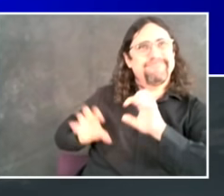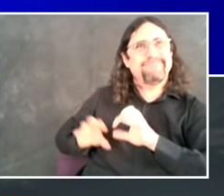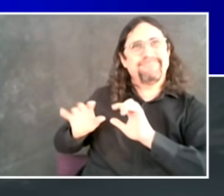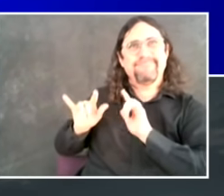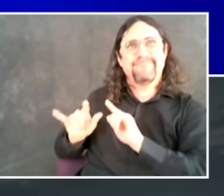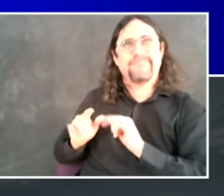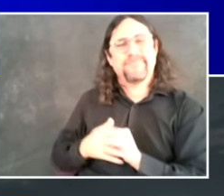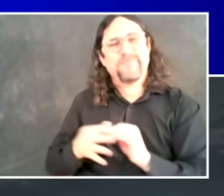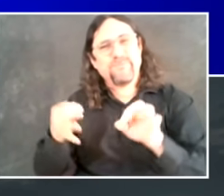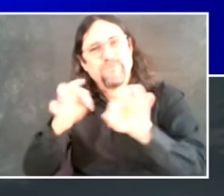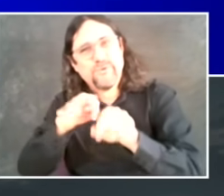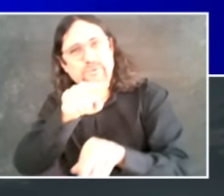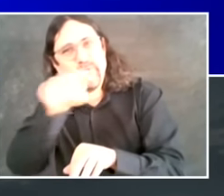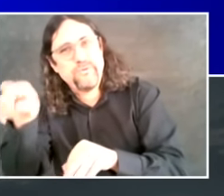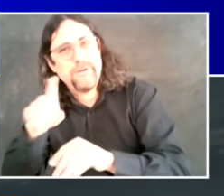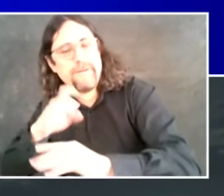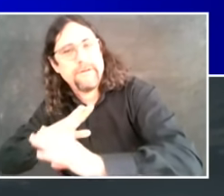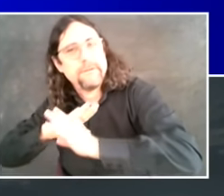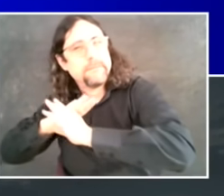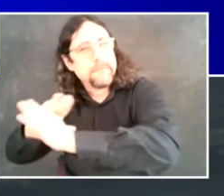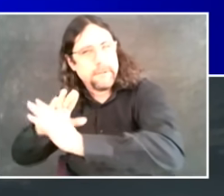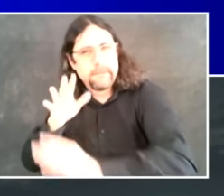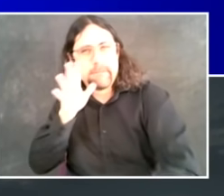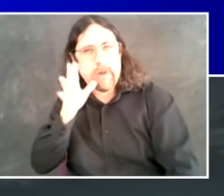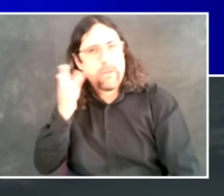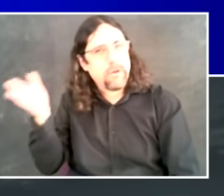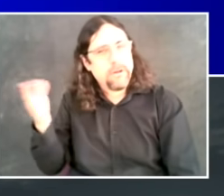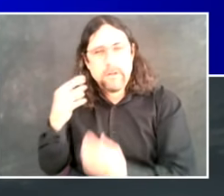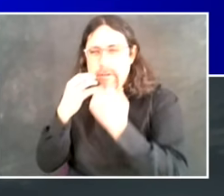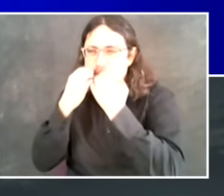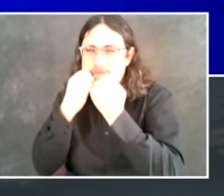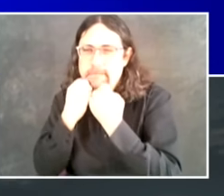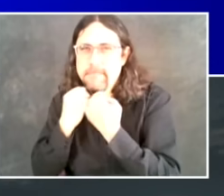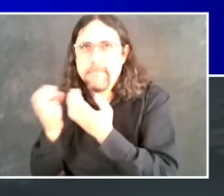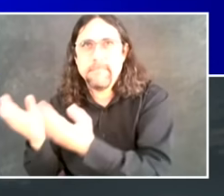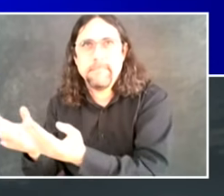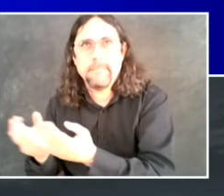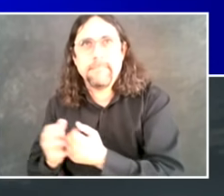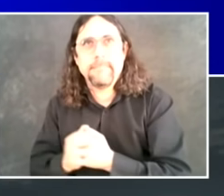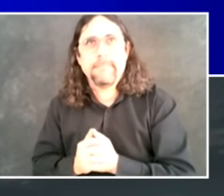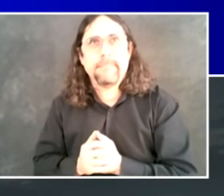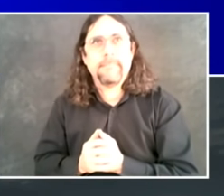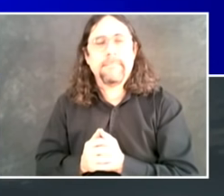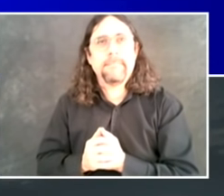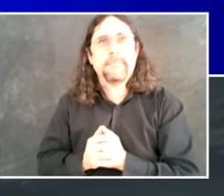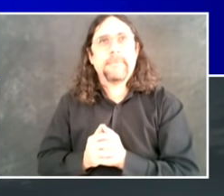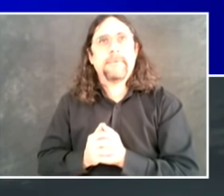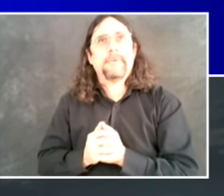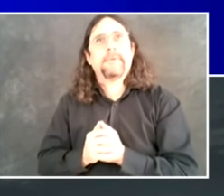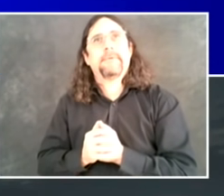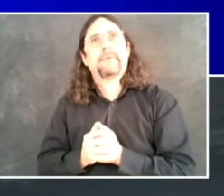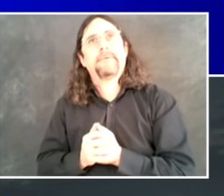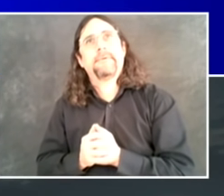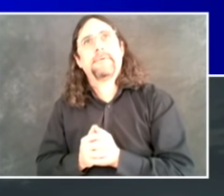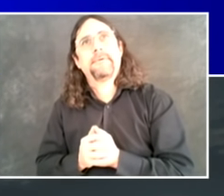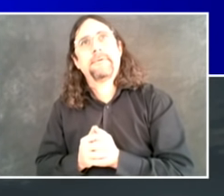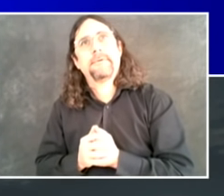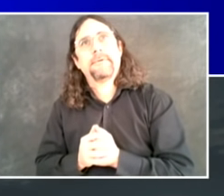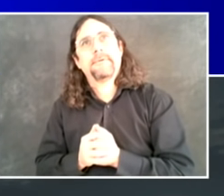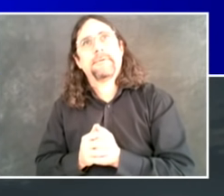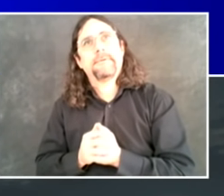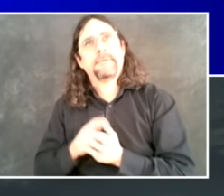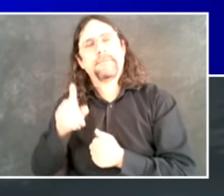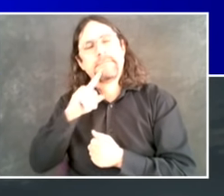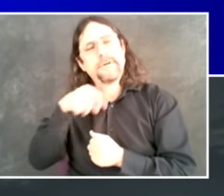Our moms have brought us through everything, and the way we honor them is to remember what it's going to take to fight back